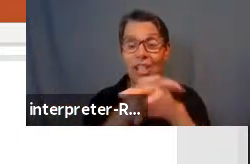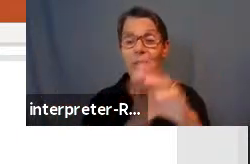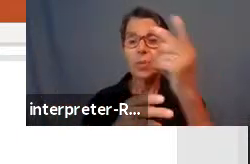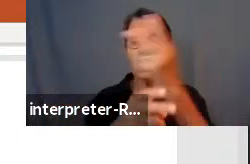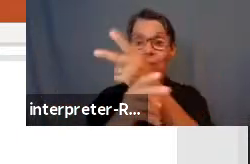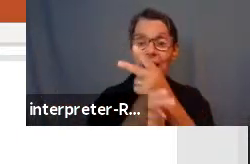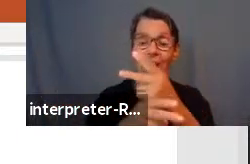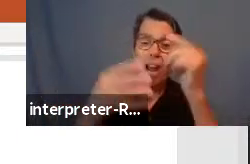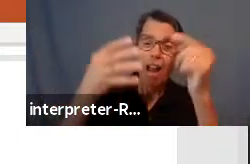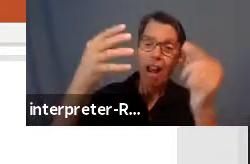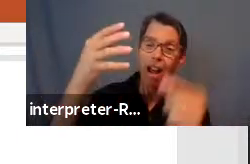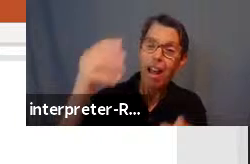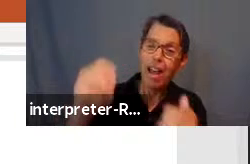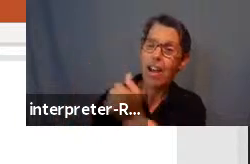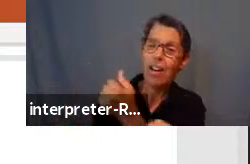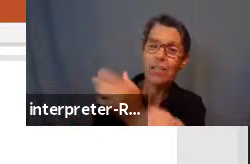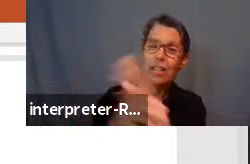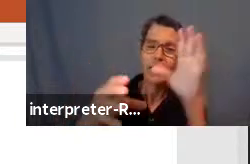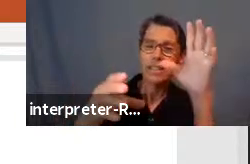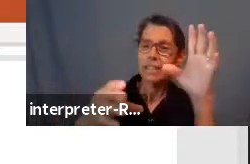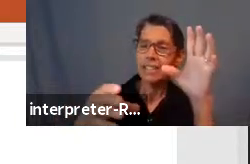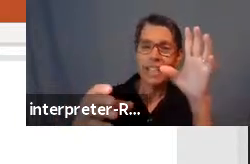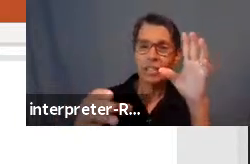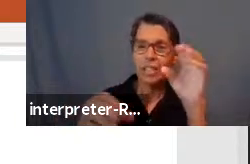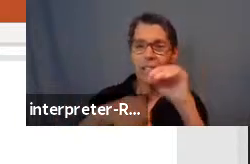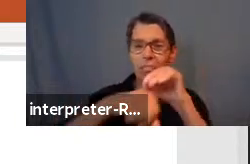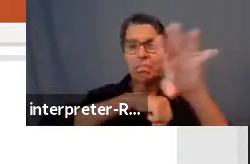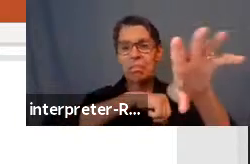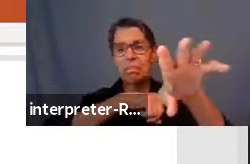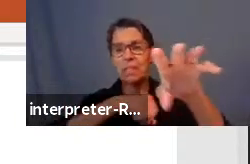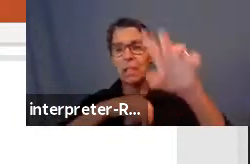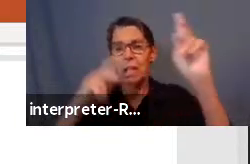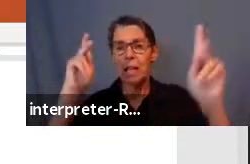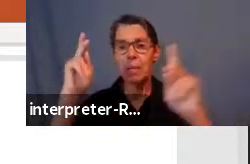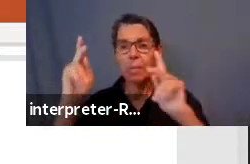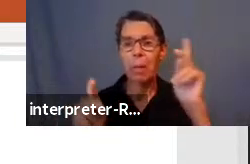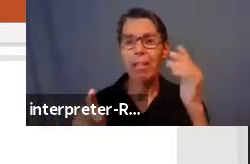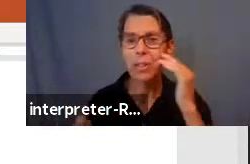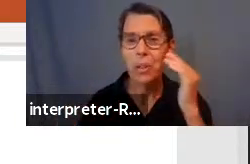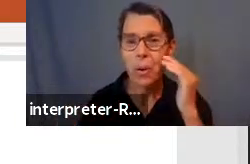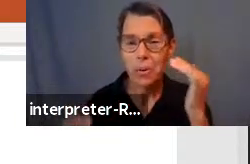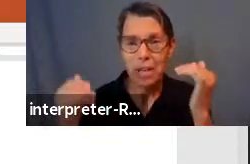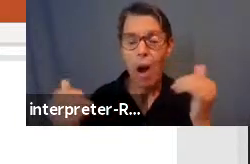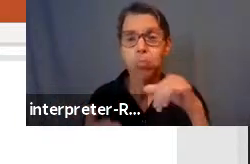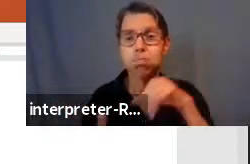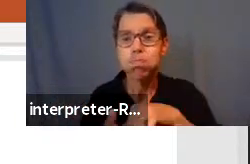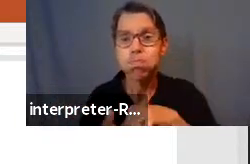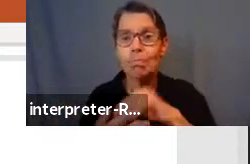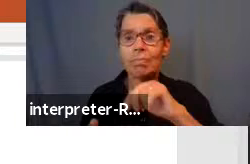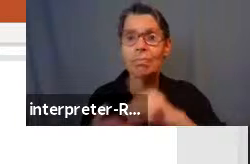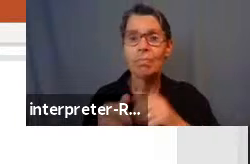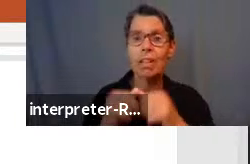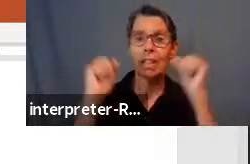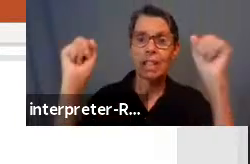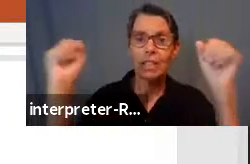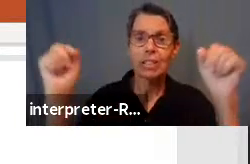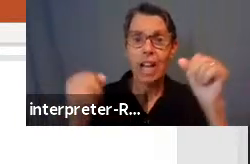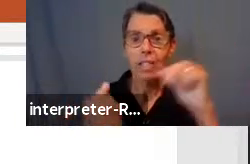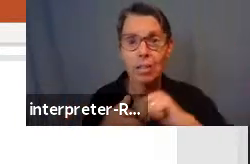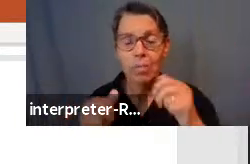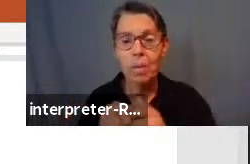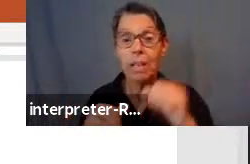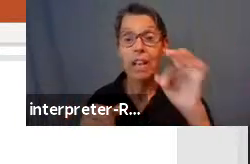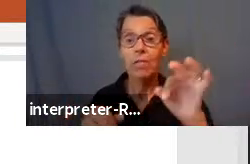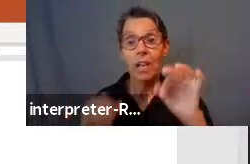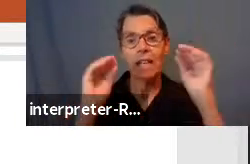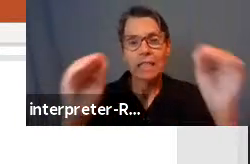all the things that wrap into the obesity and exercise and all that work, if that's done on the front end, that when